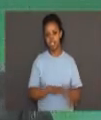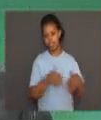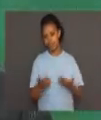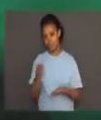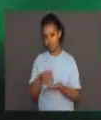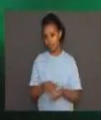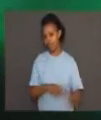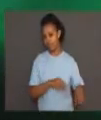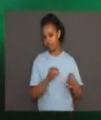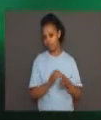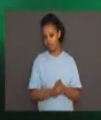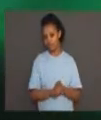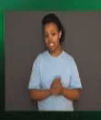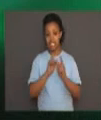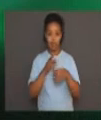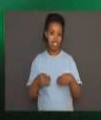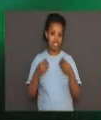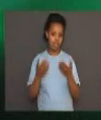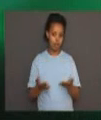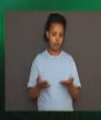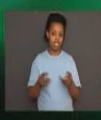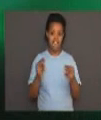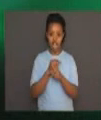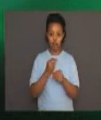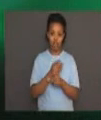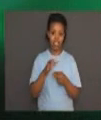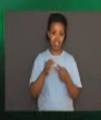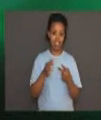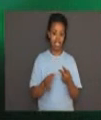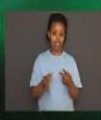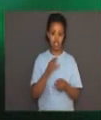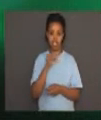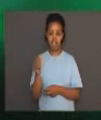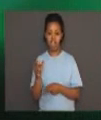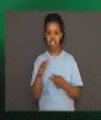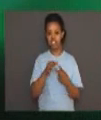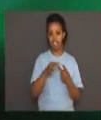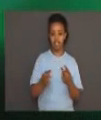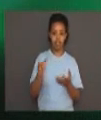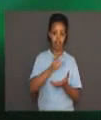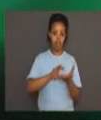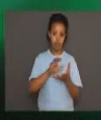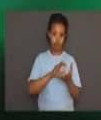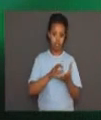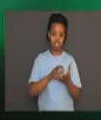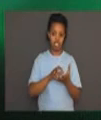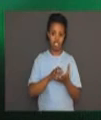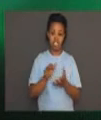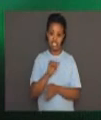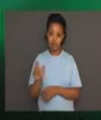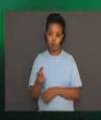Welcome back. If you said that natural selection and selective breeding are